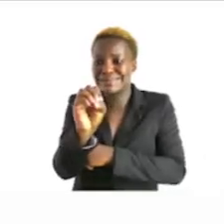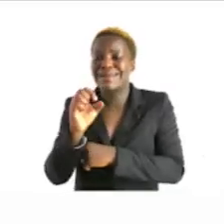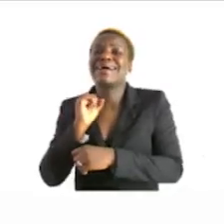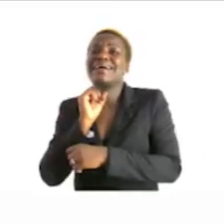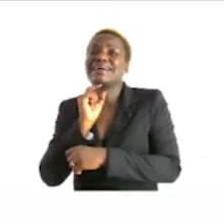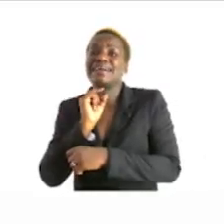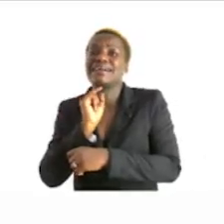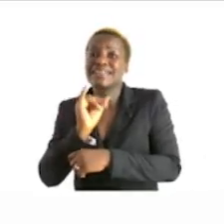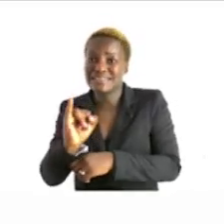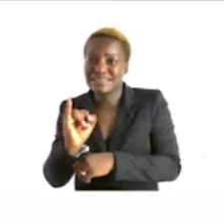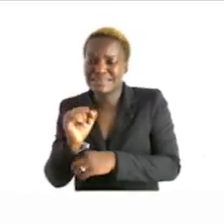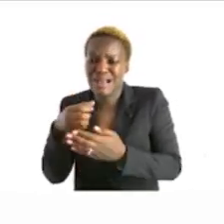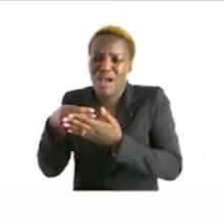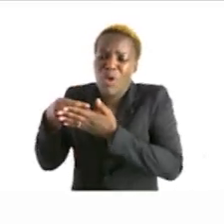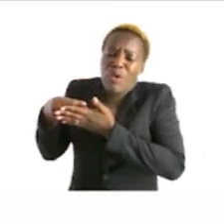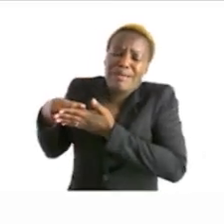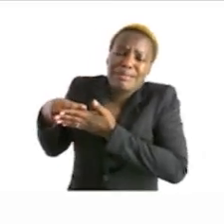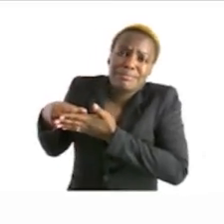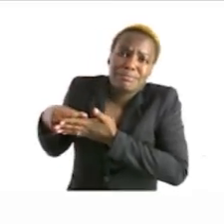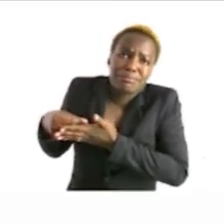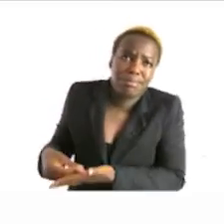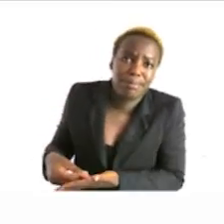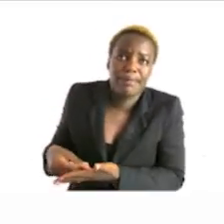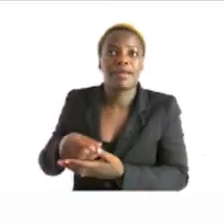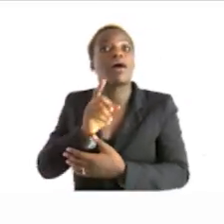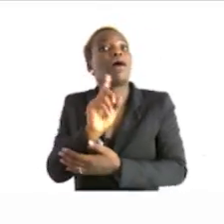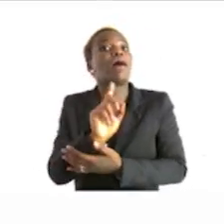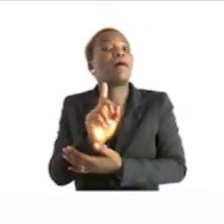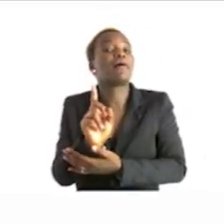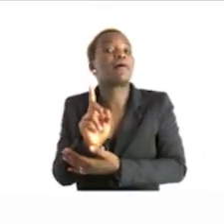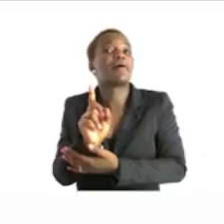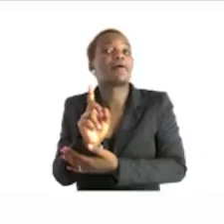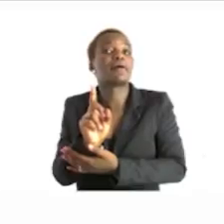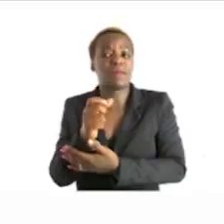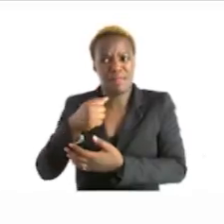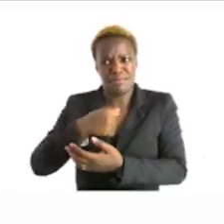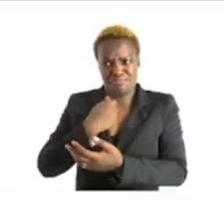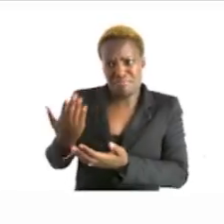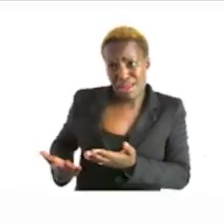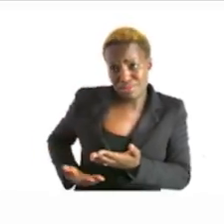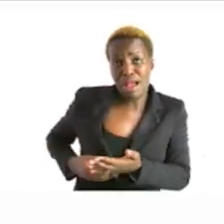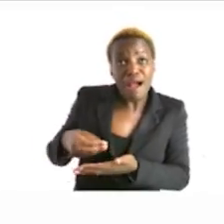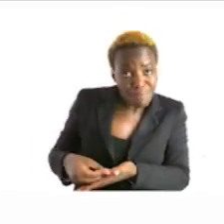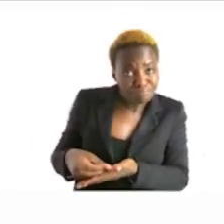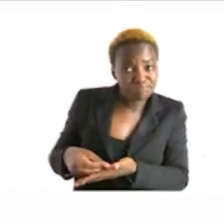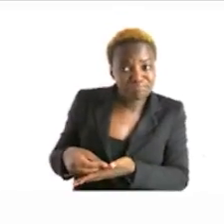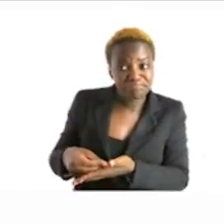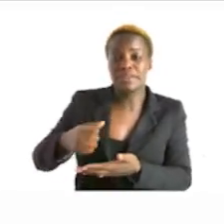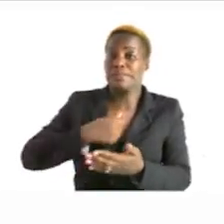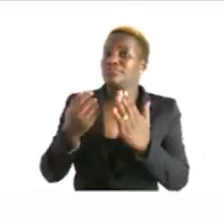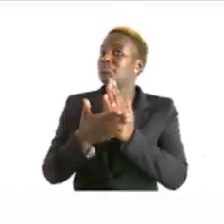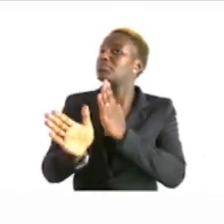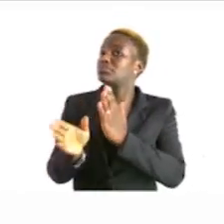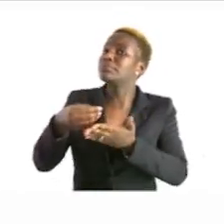so what do you think would fit there which word which we use there can we say my chair is heavy my door is